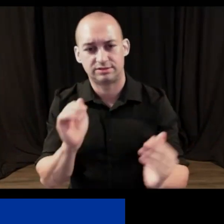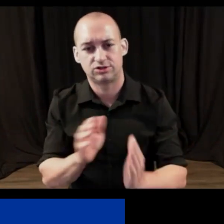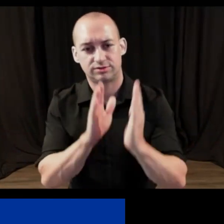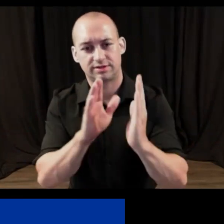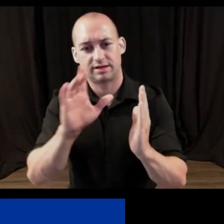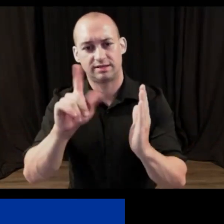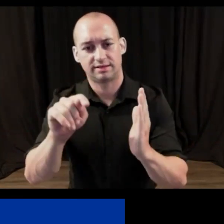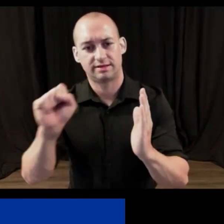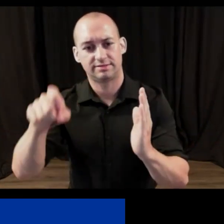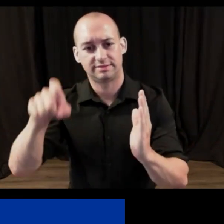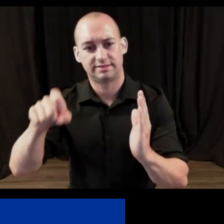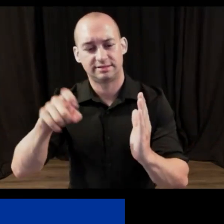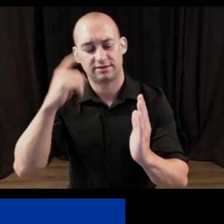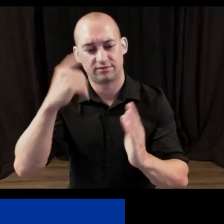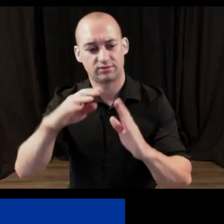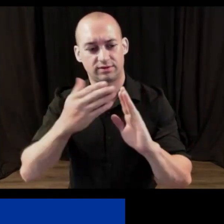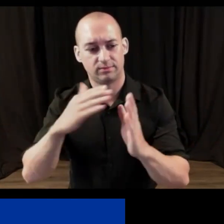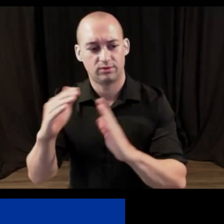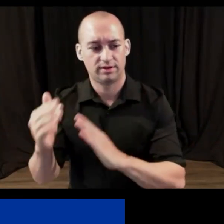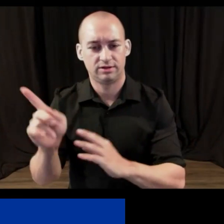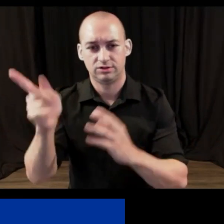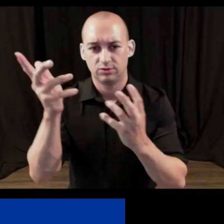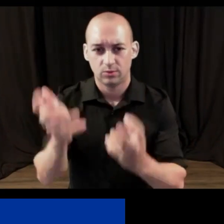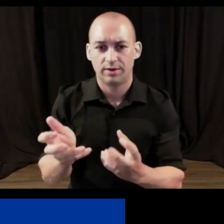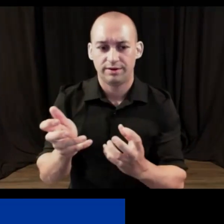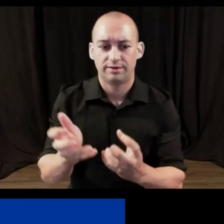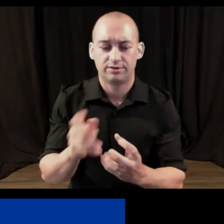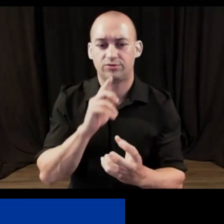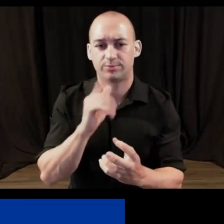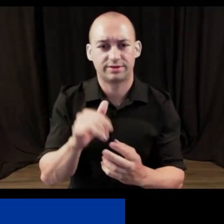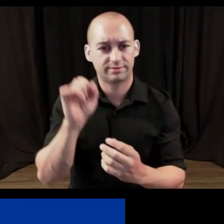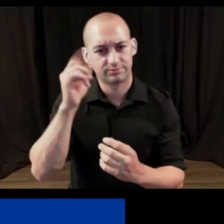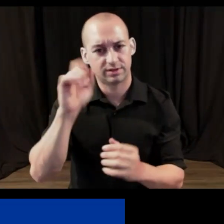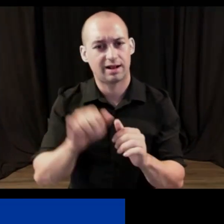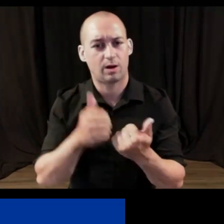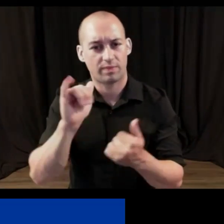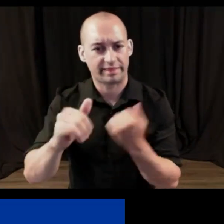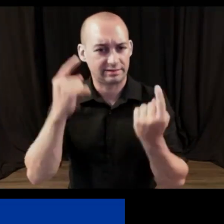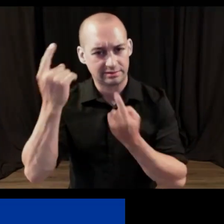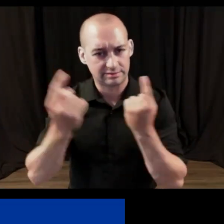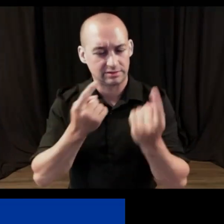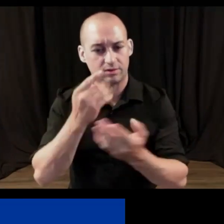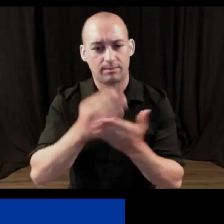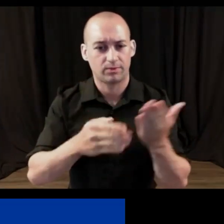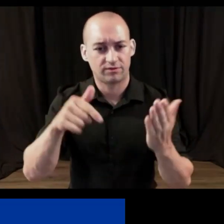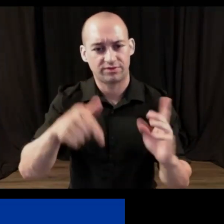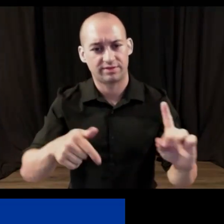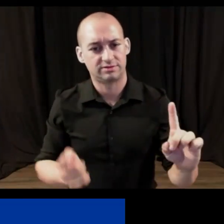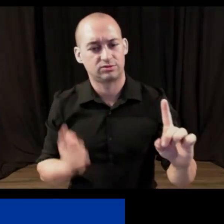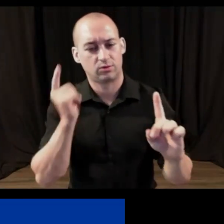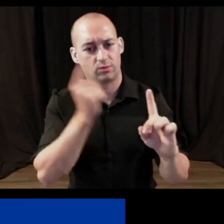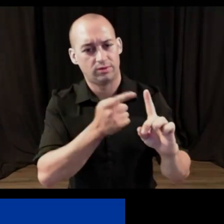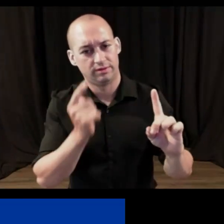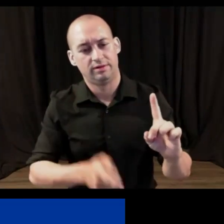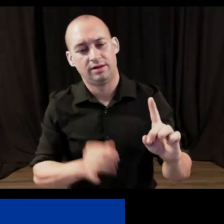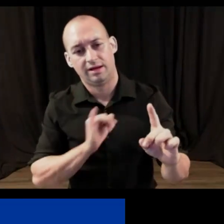for people in the community. And she wanted to really get a sense of how this is being considered as part of this initiative. And I pointed